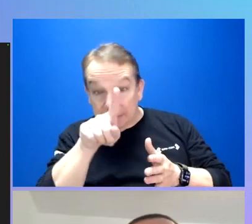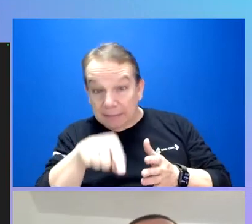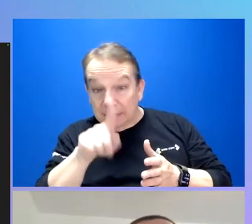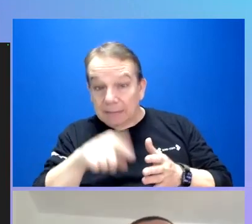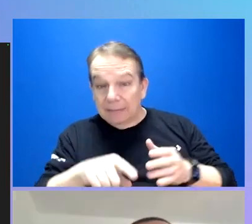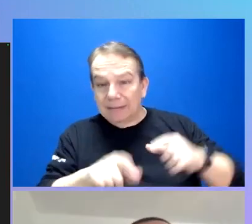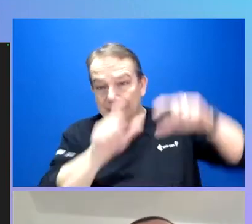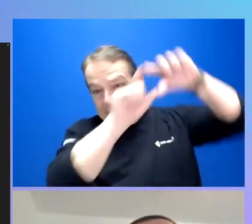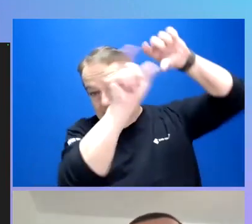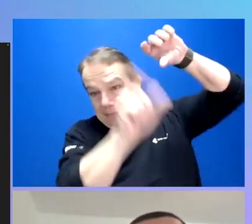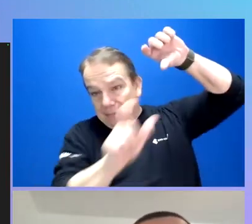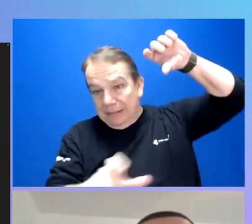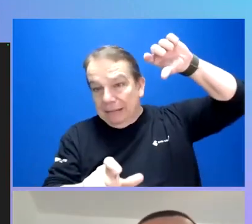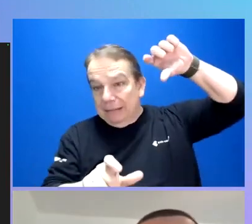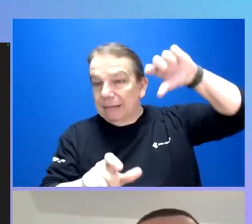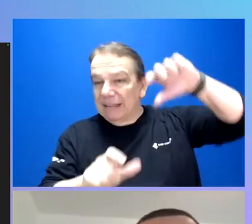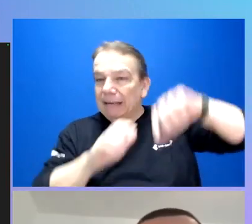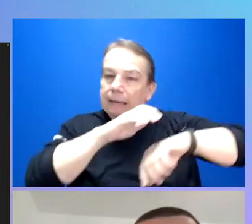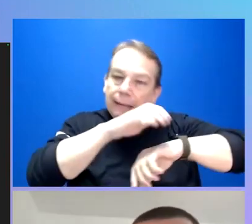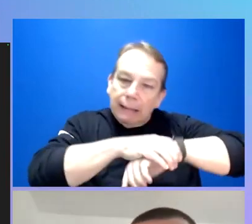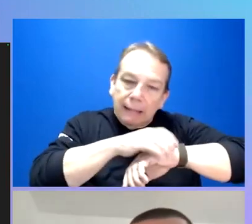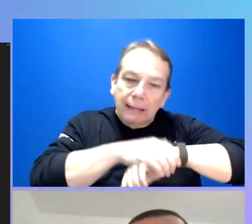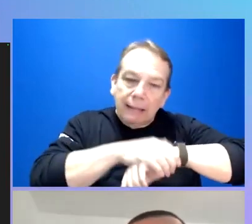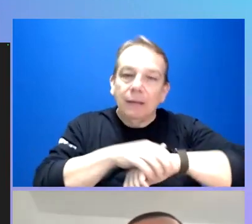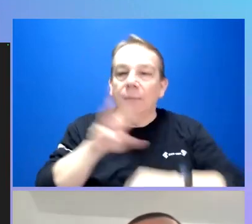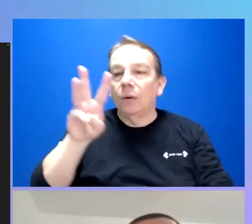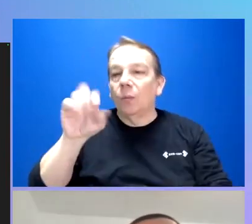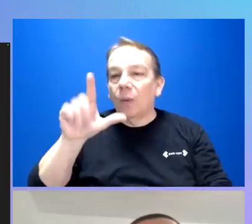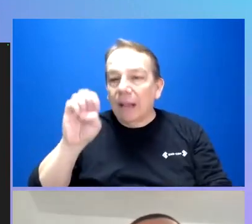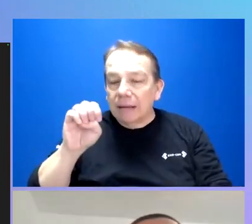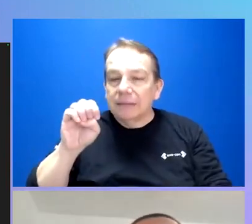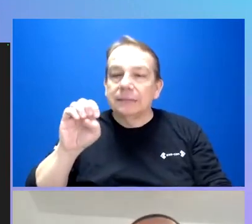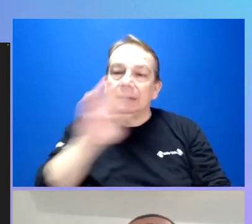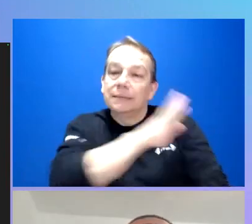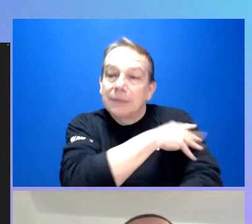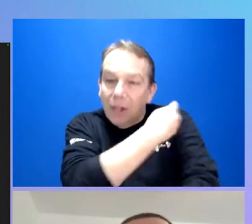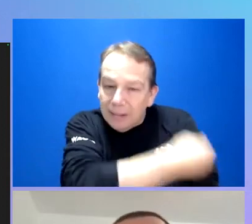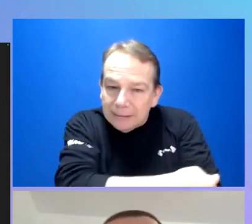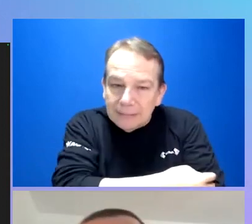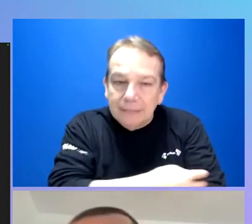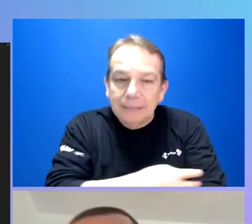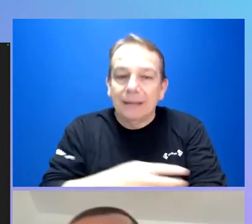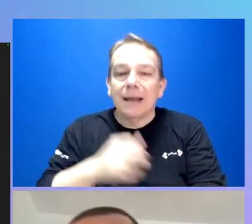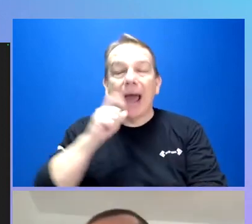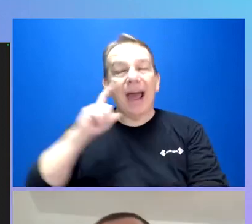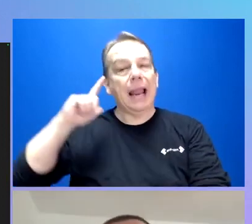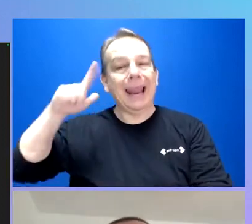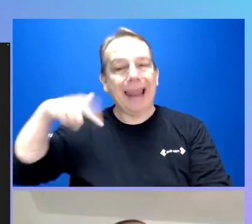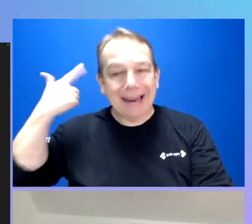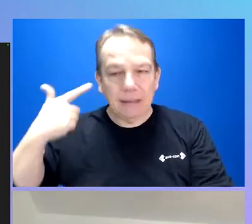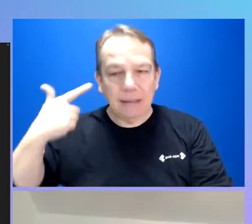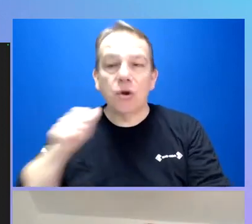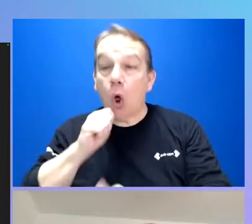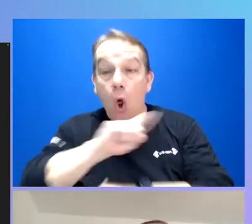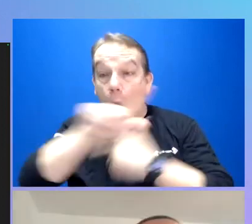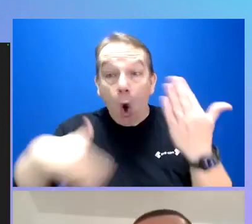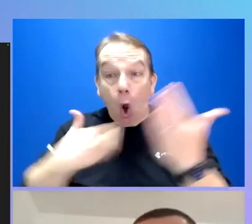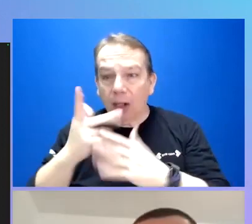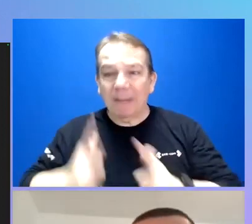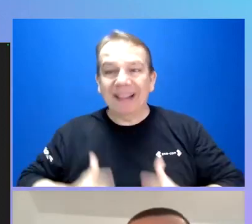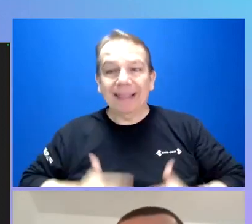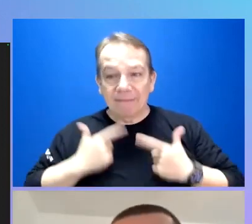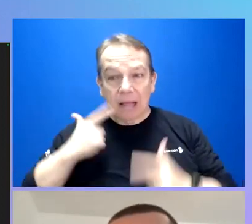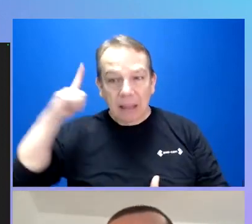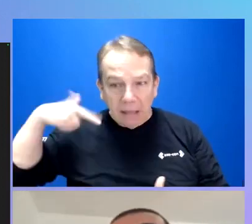which includes Ireland, Wales, Scotland, and England. This is not London. Not everyone from the UK is